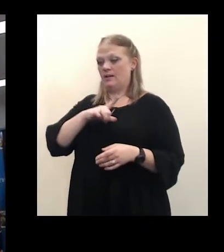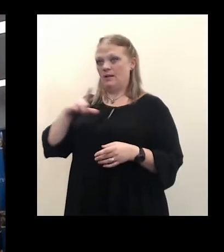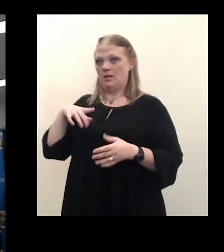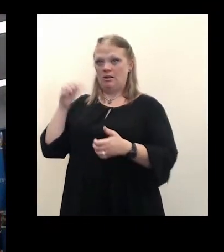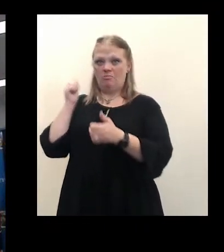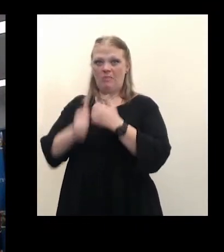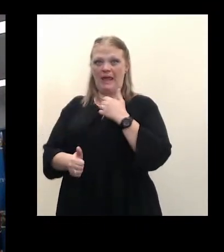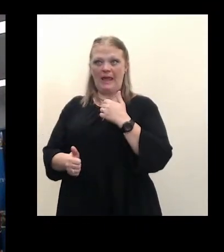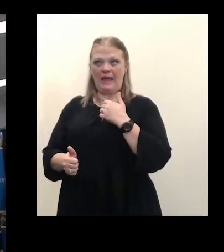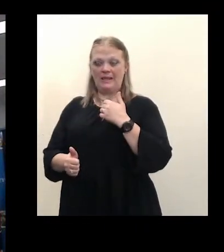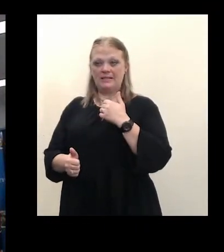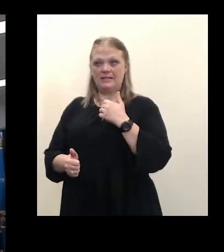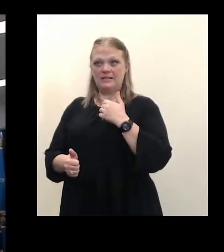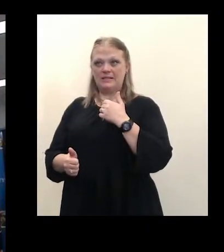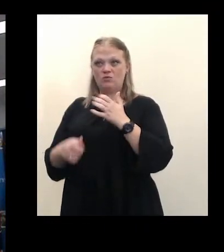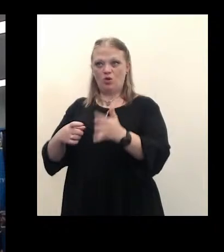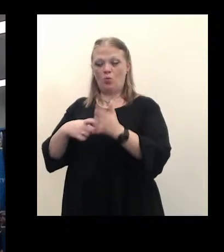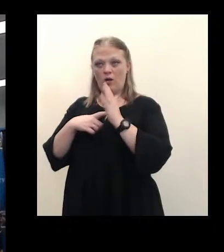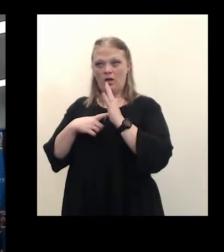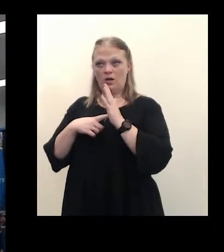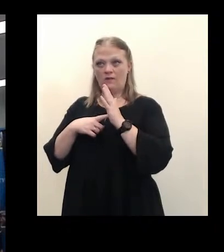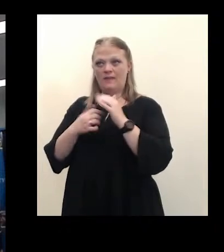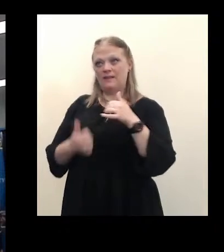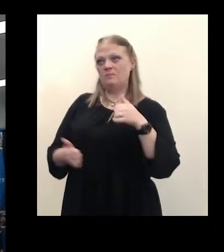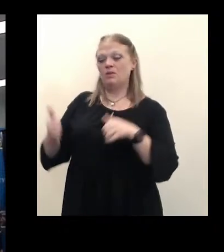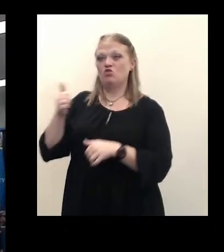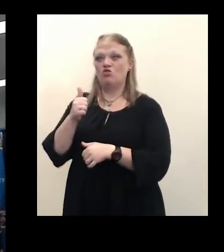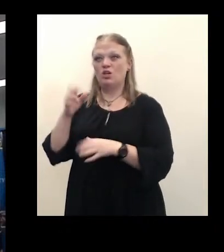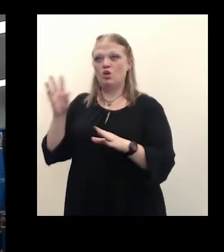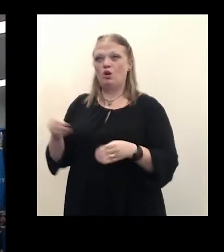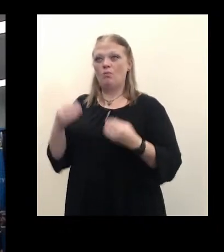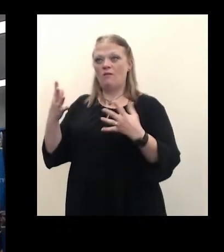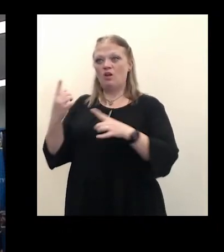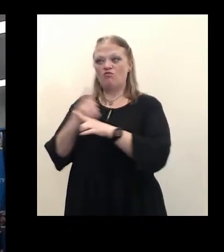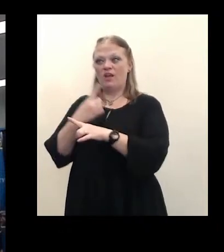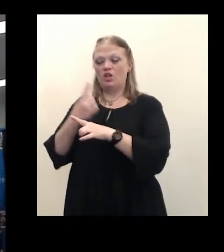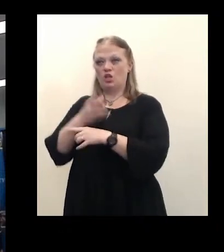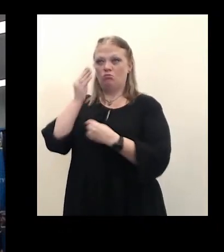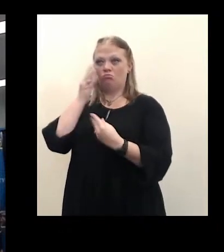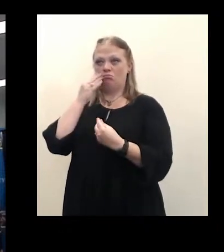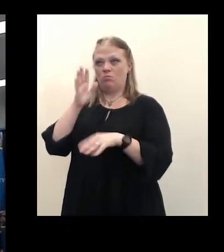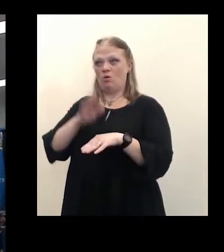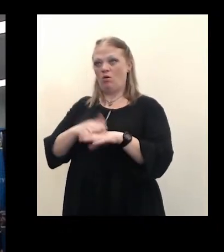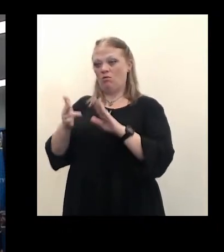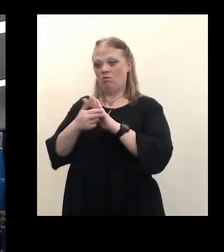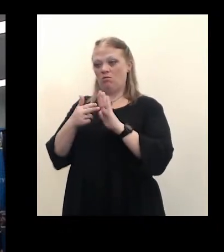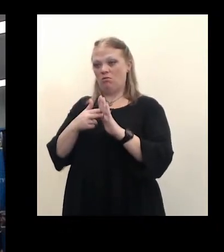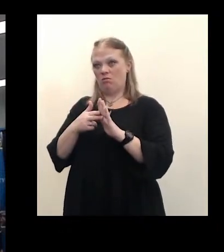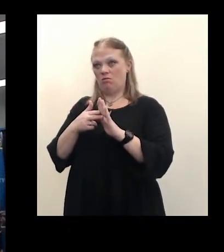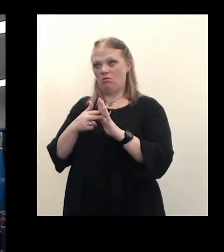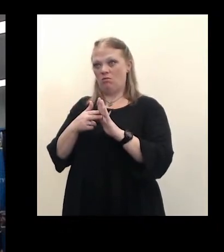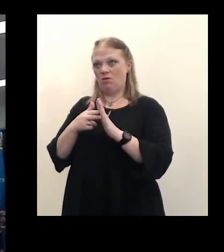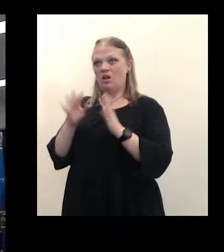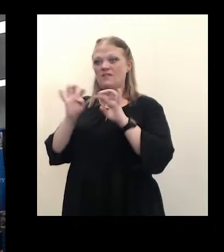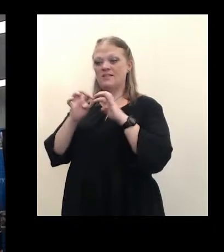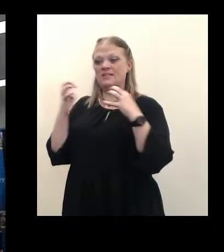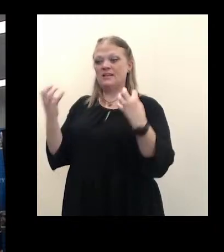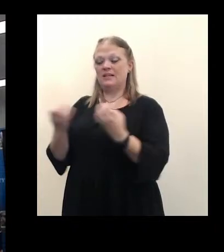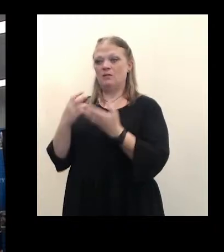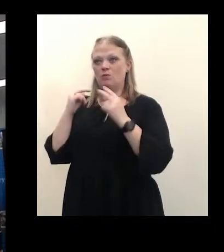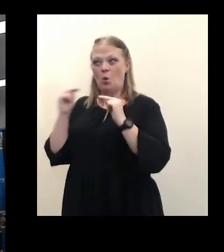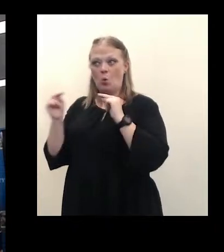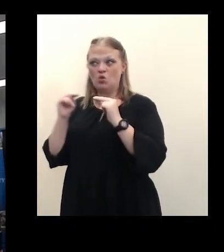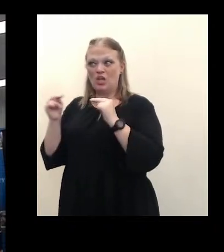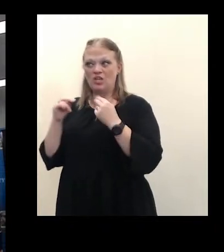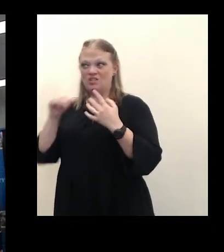resolution requiring that the administration provide regular updates on the status of stadium negotiations. I know that hasn't happened yet.